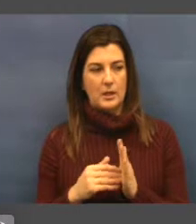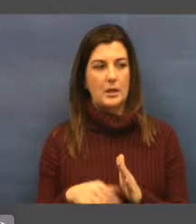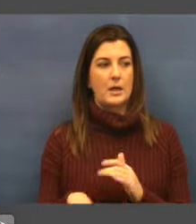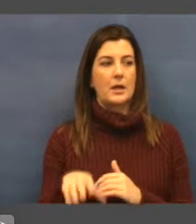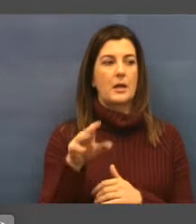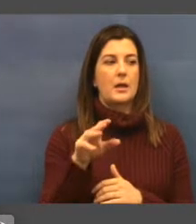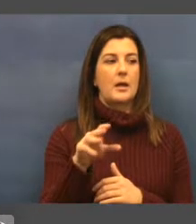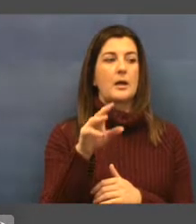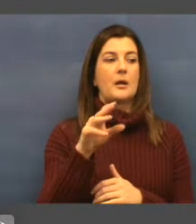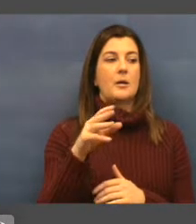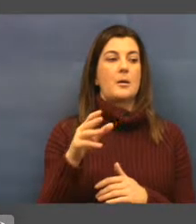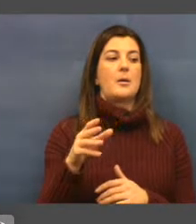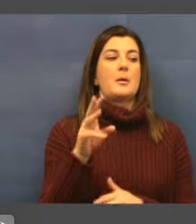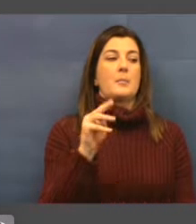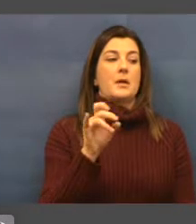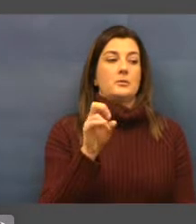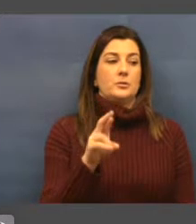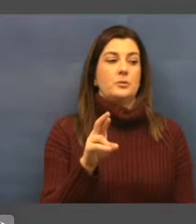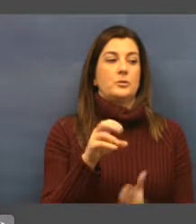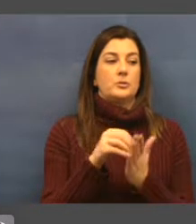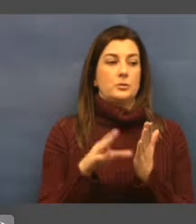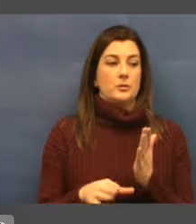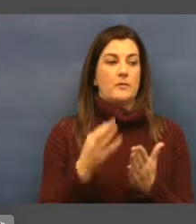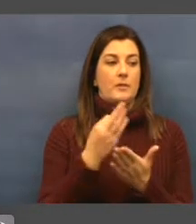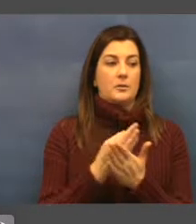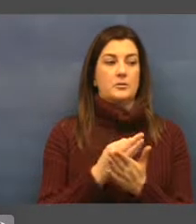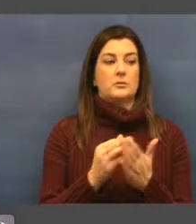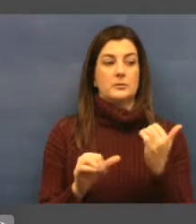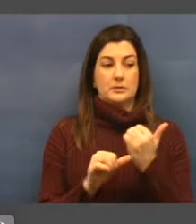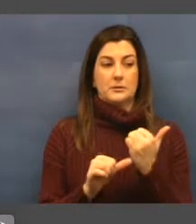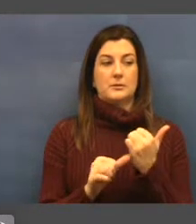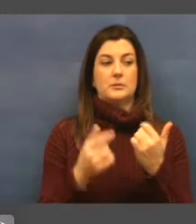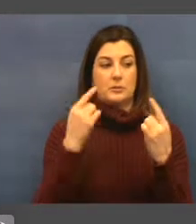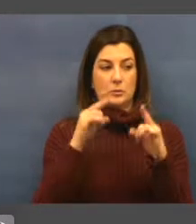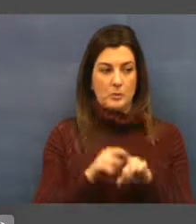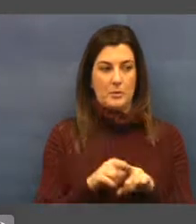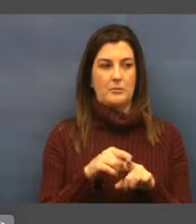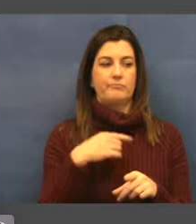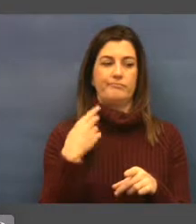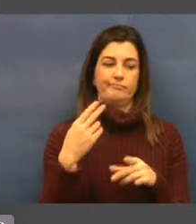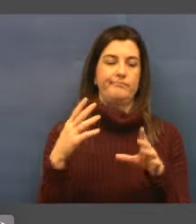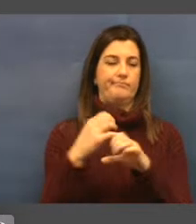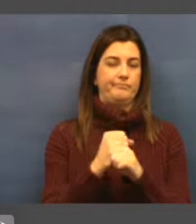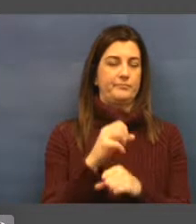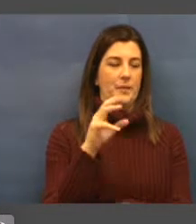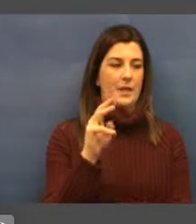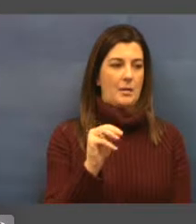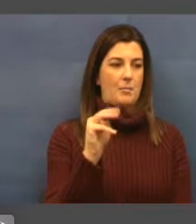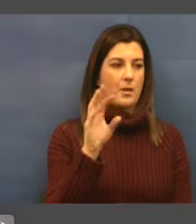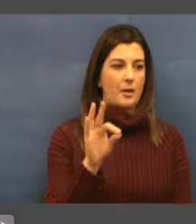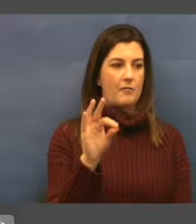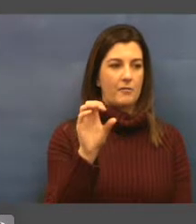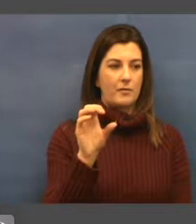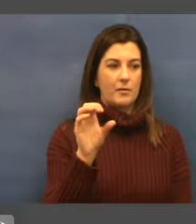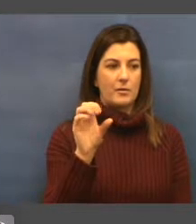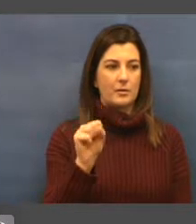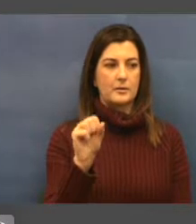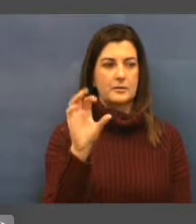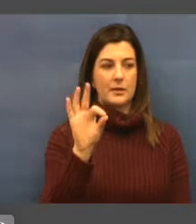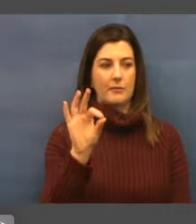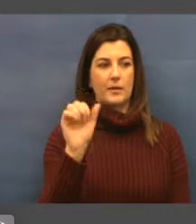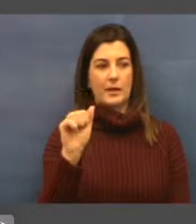Assistance Agreements, or MSFAAs, or loan agreements, need to be submitted before your funds will be dispersed.